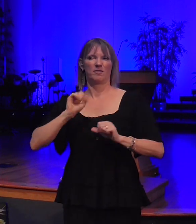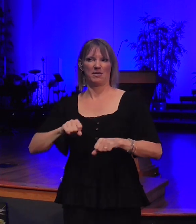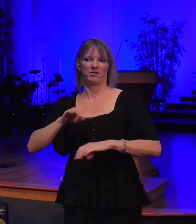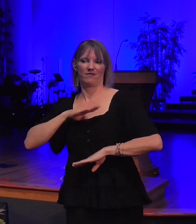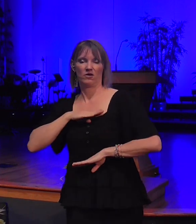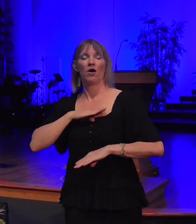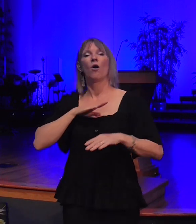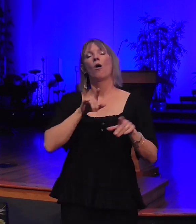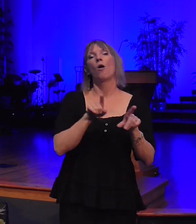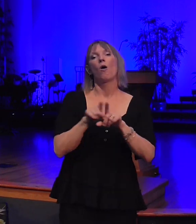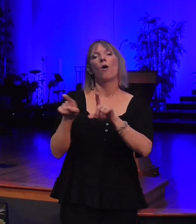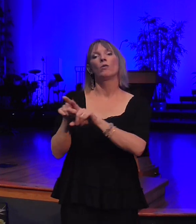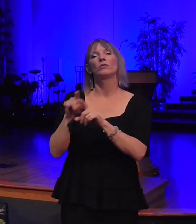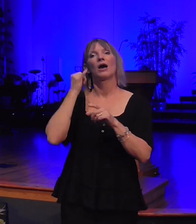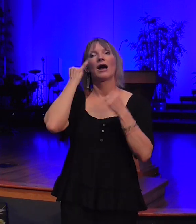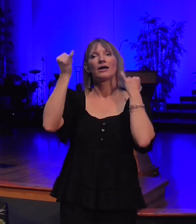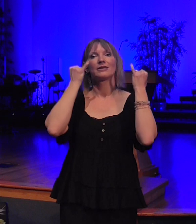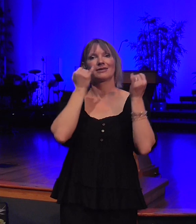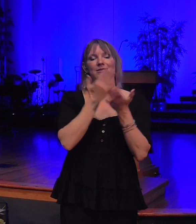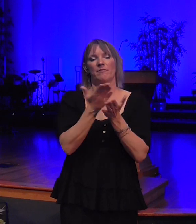this idea that something is missing.